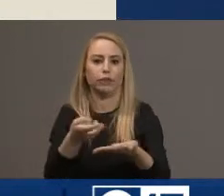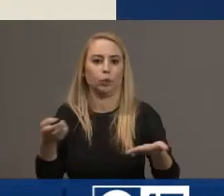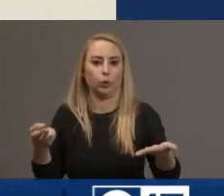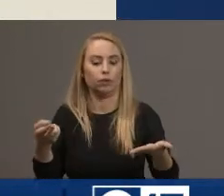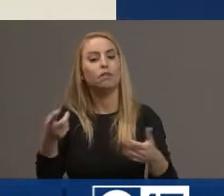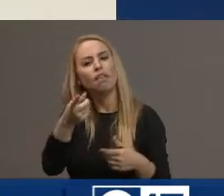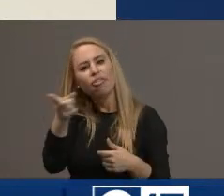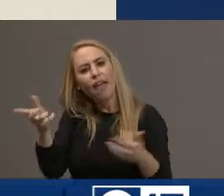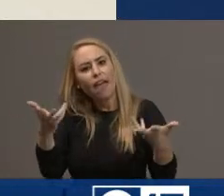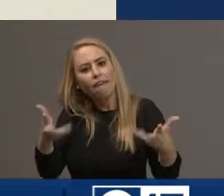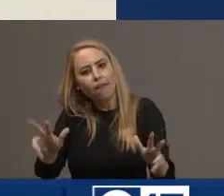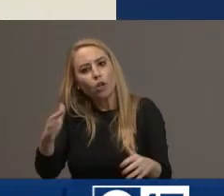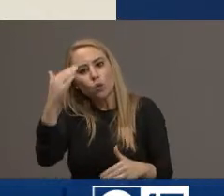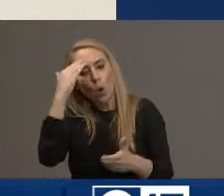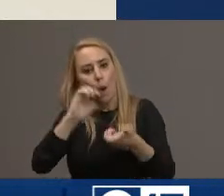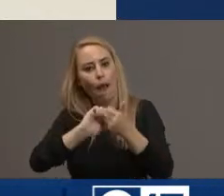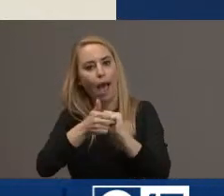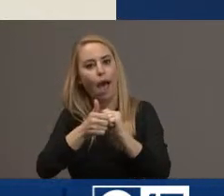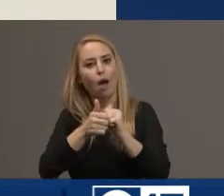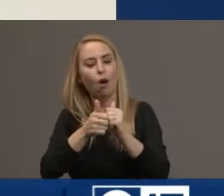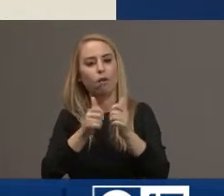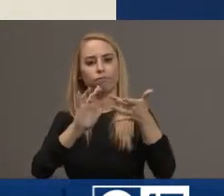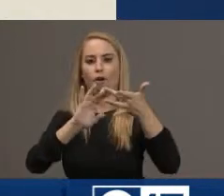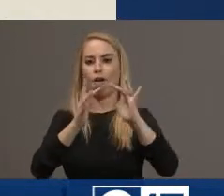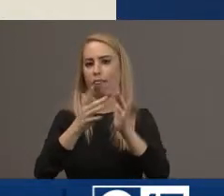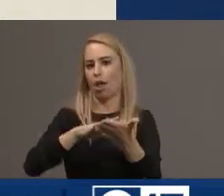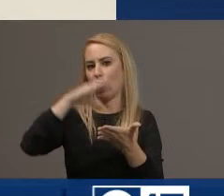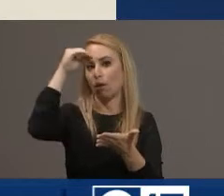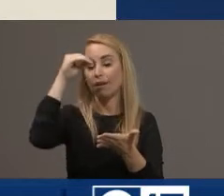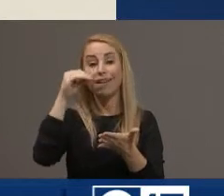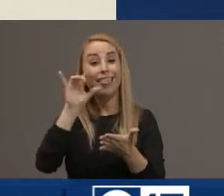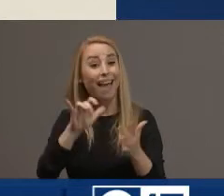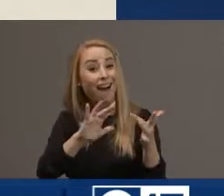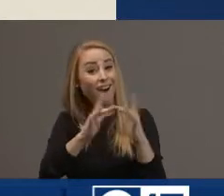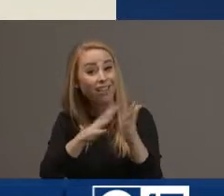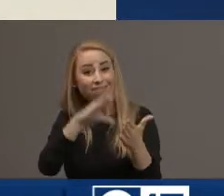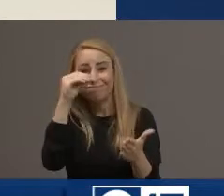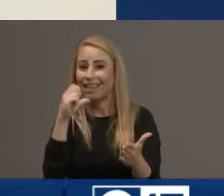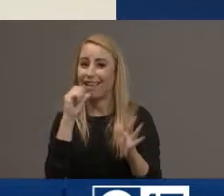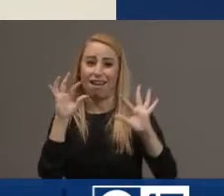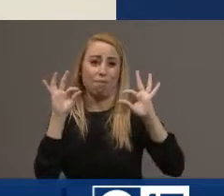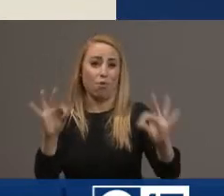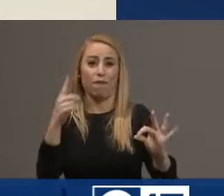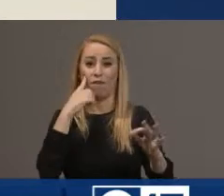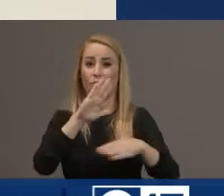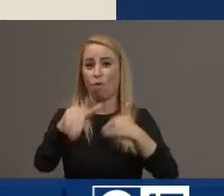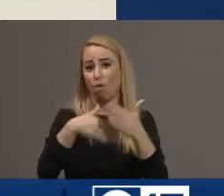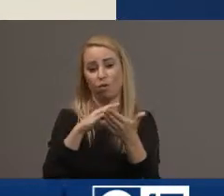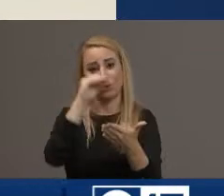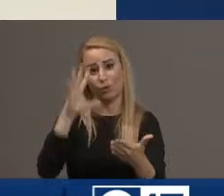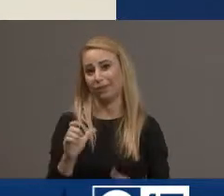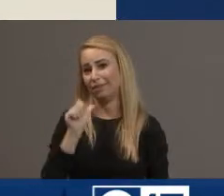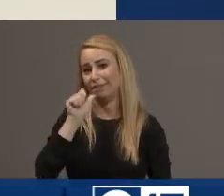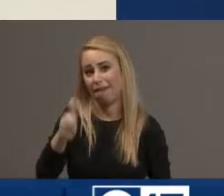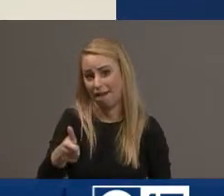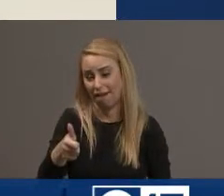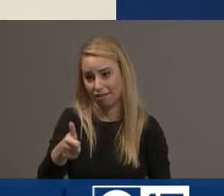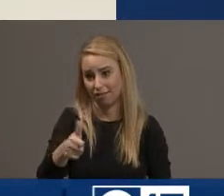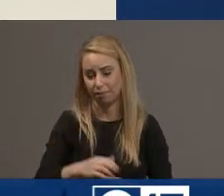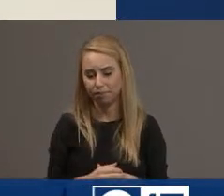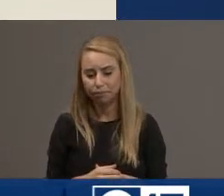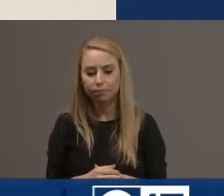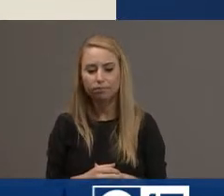that distance learning is not optimal for every child. And that's the guidance that's been put forward.